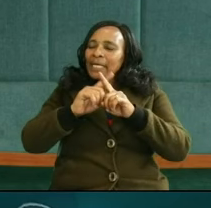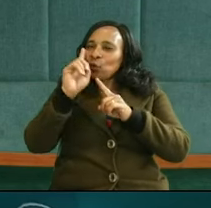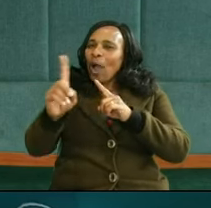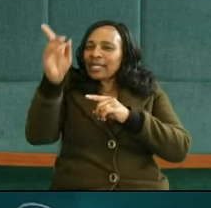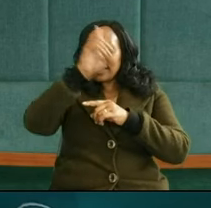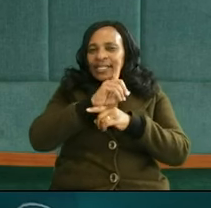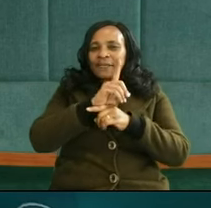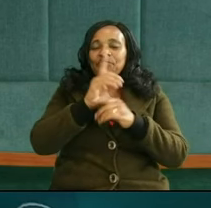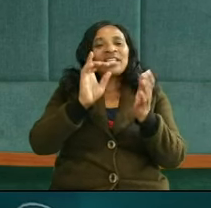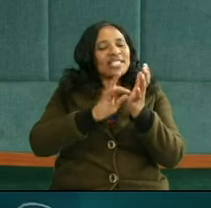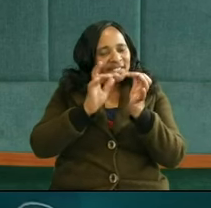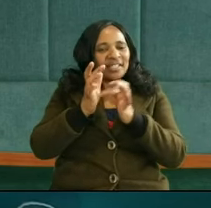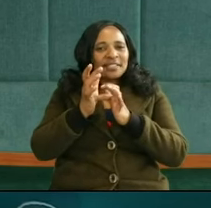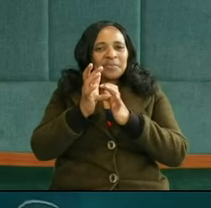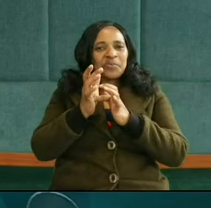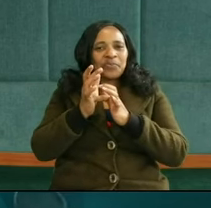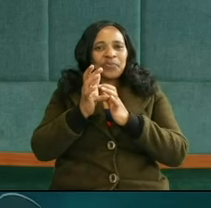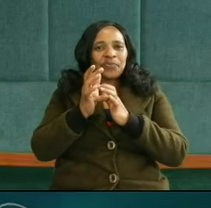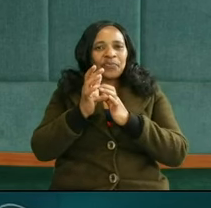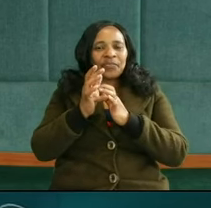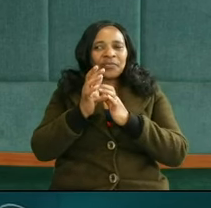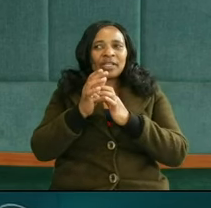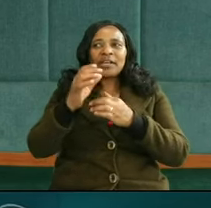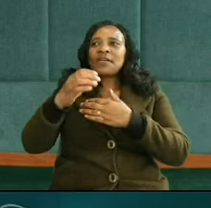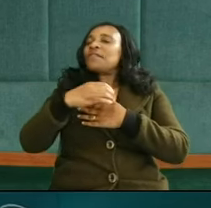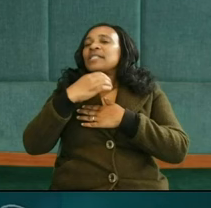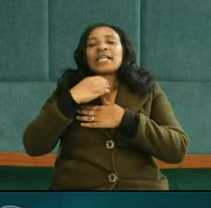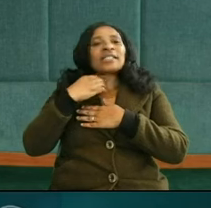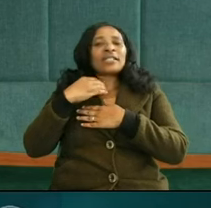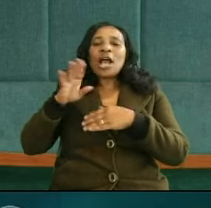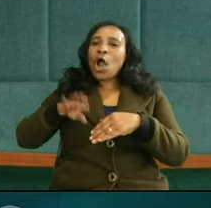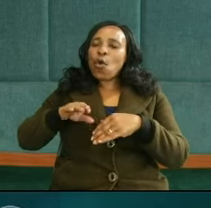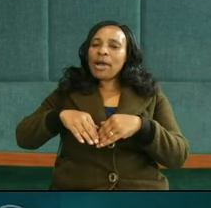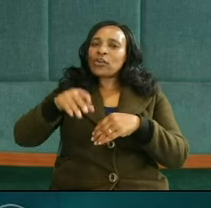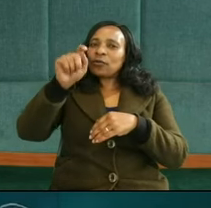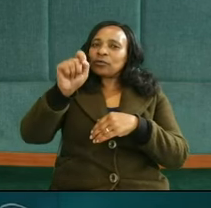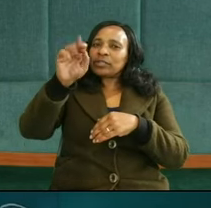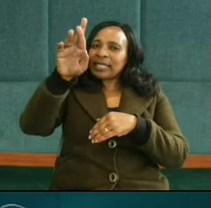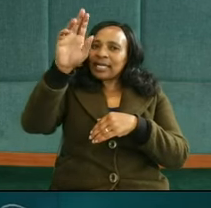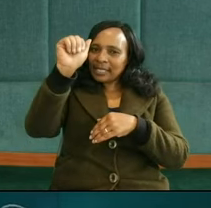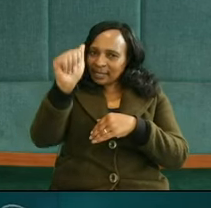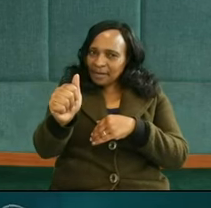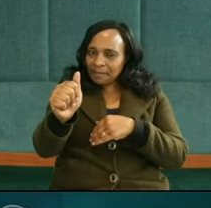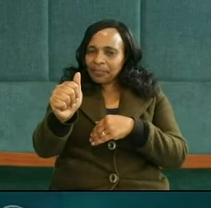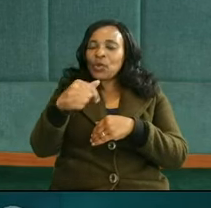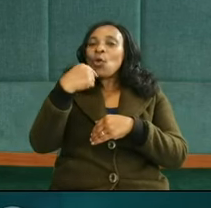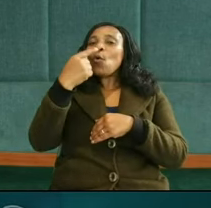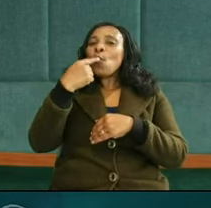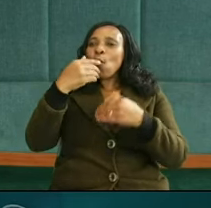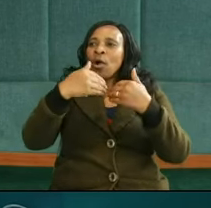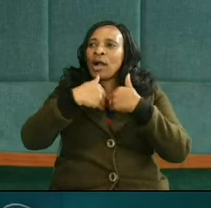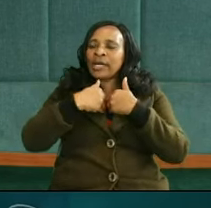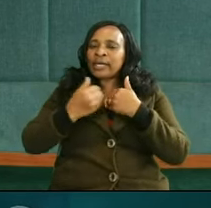One day, Jesus is visited with a woman of Tyre and Sidon who had